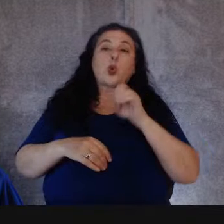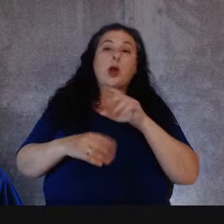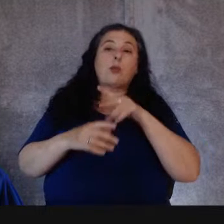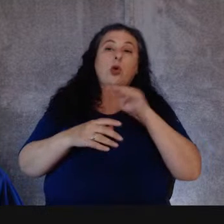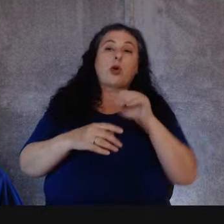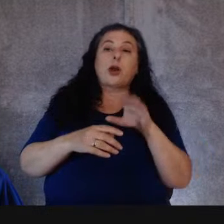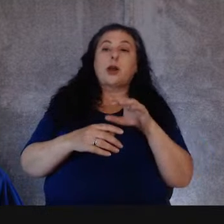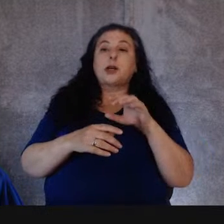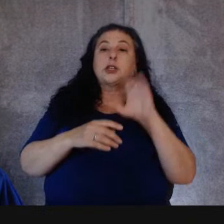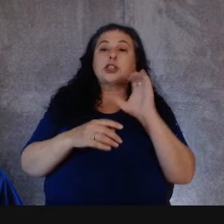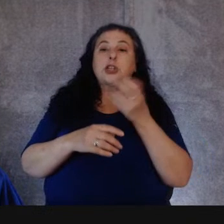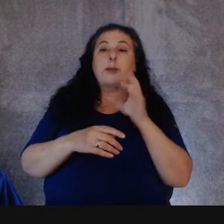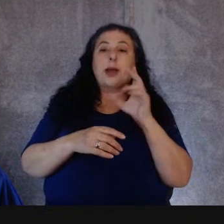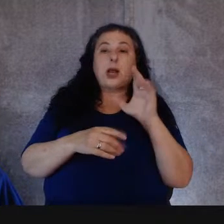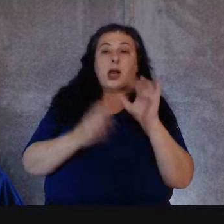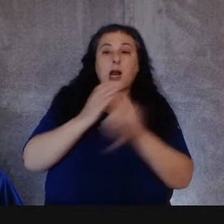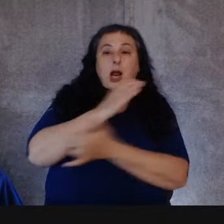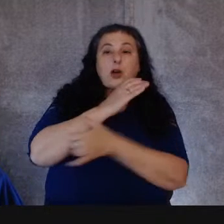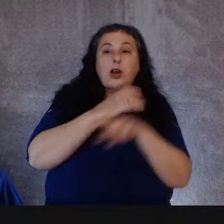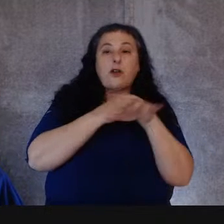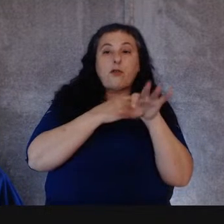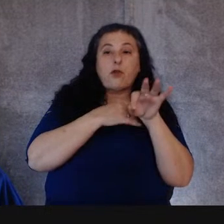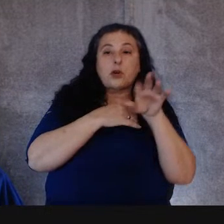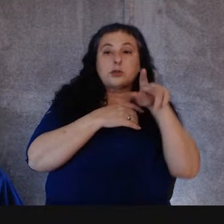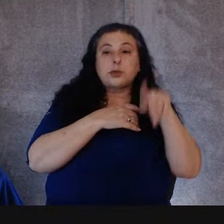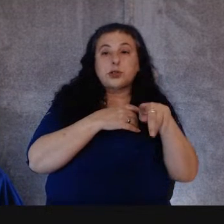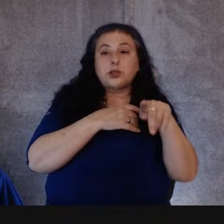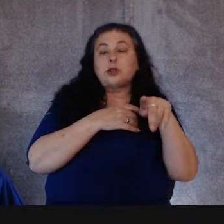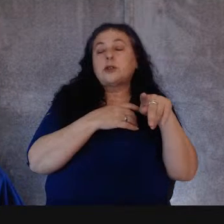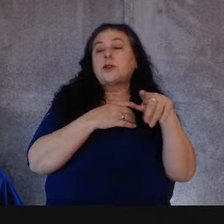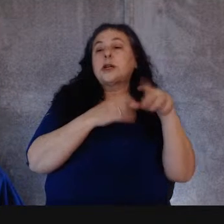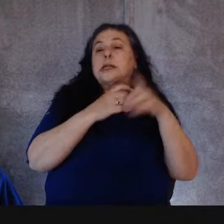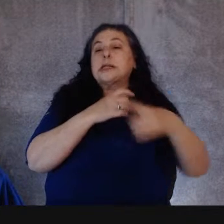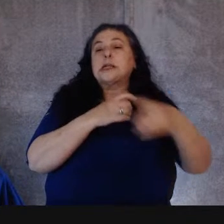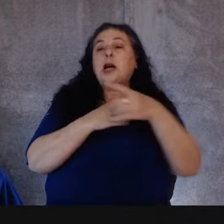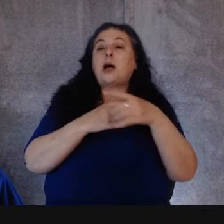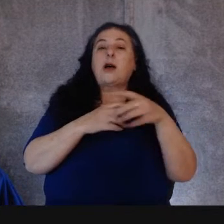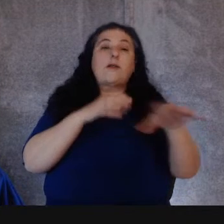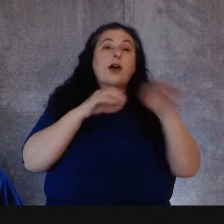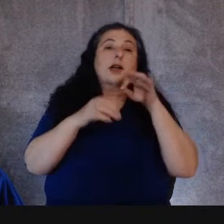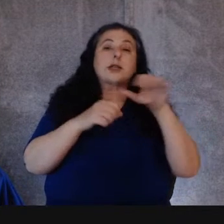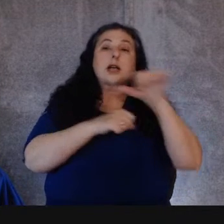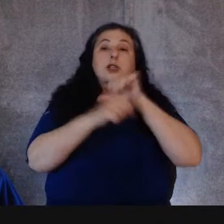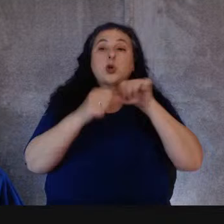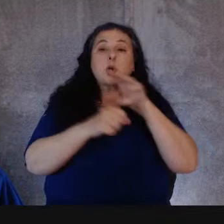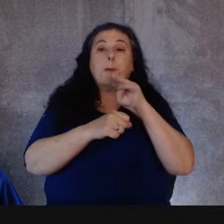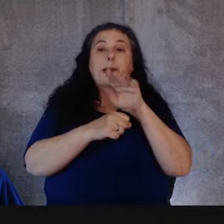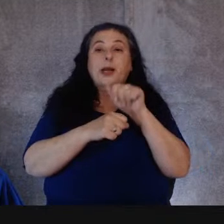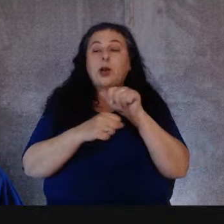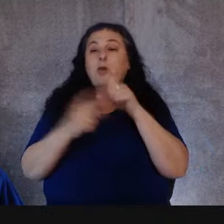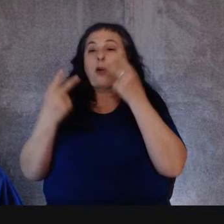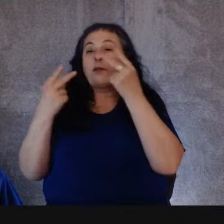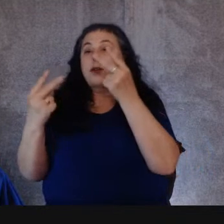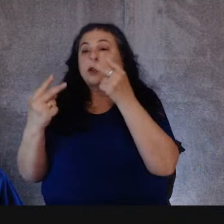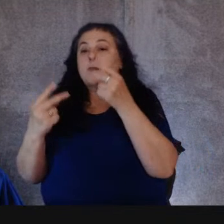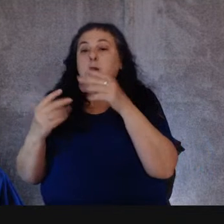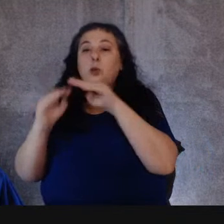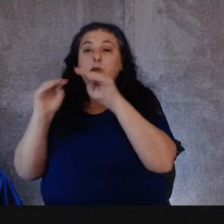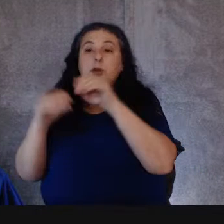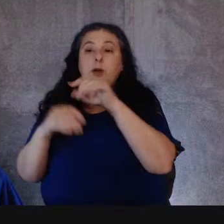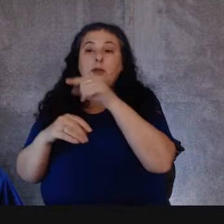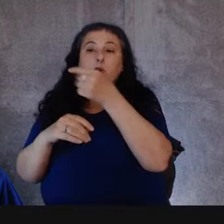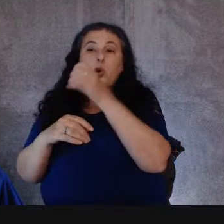County Forest Preserve District, we encourage you to find us on social media or visit museumofthegrandprairie.org